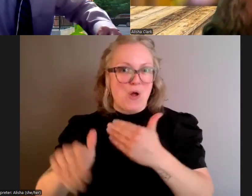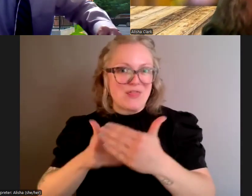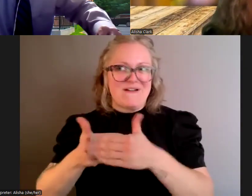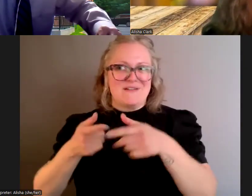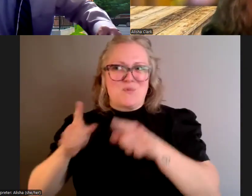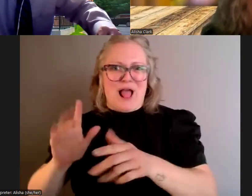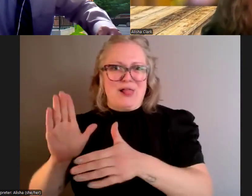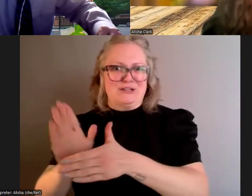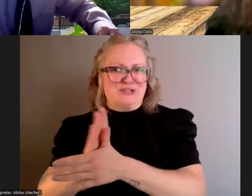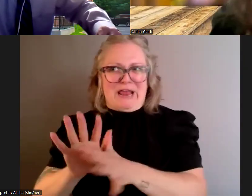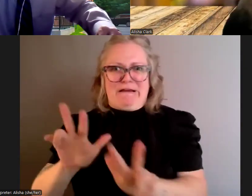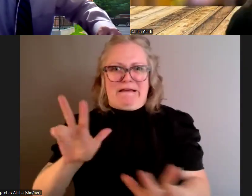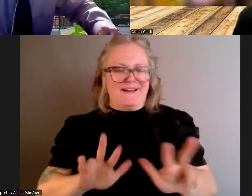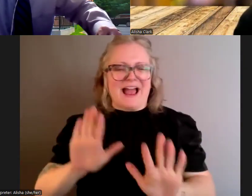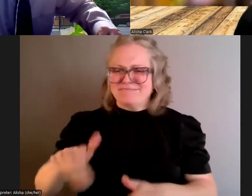screen. great, Alicia.